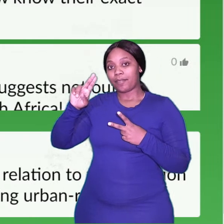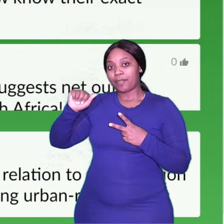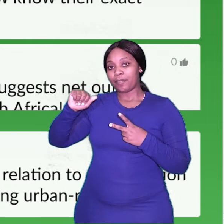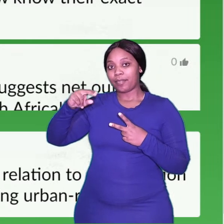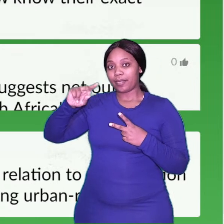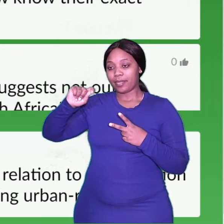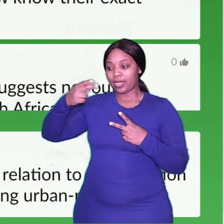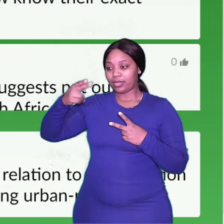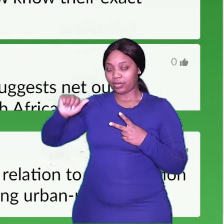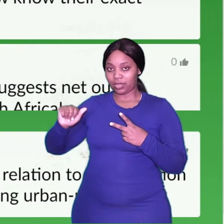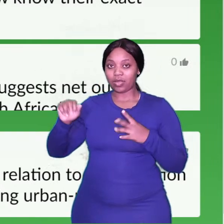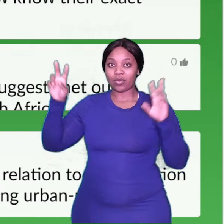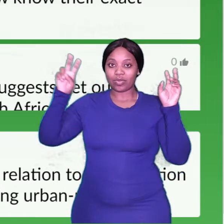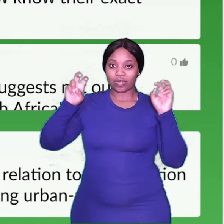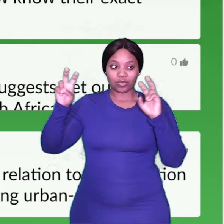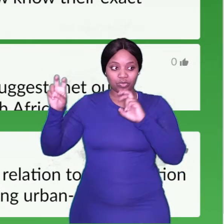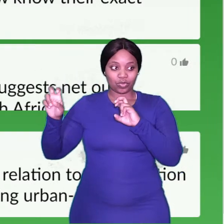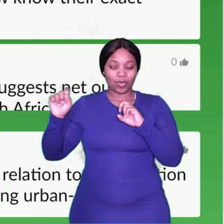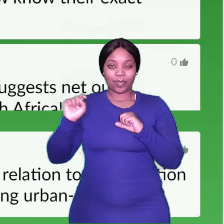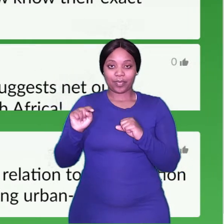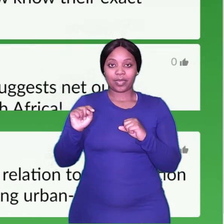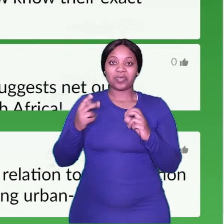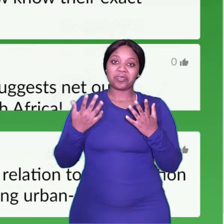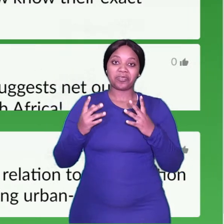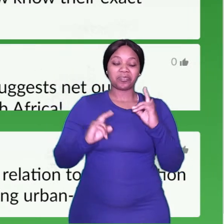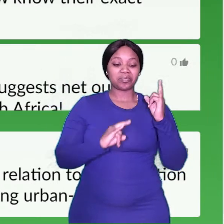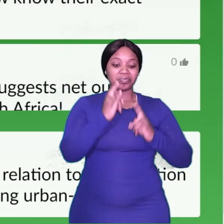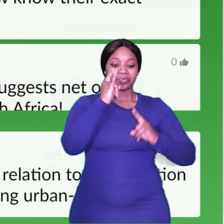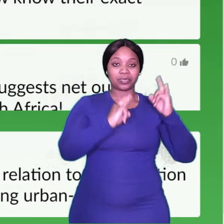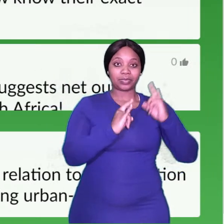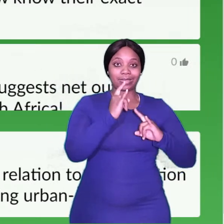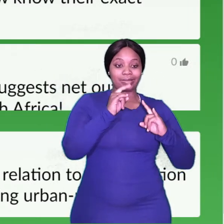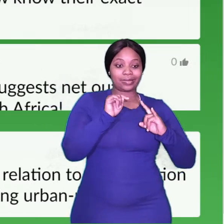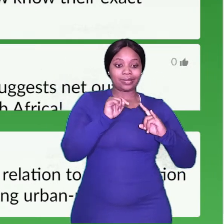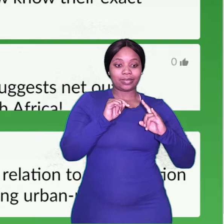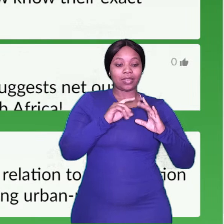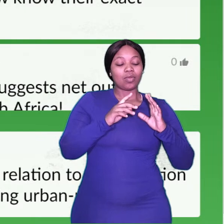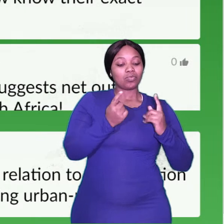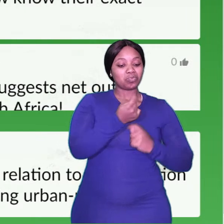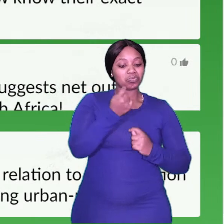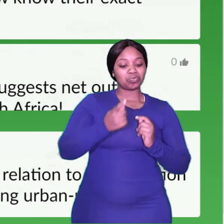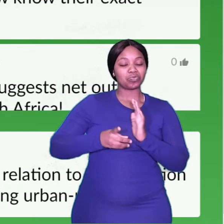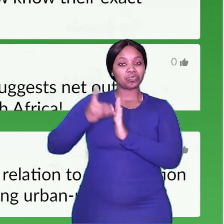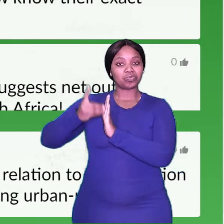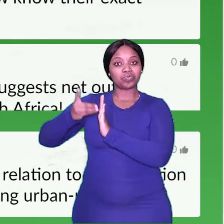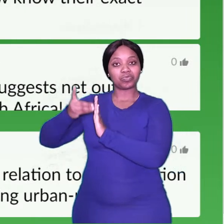topic of urbanization as a driving factor towards